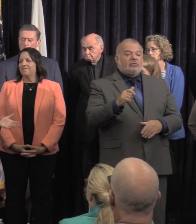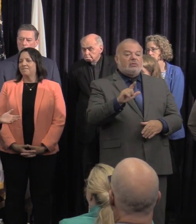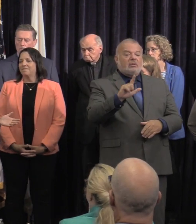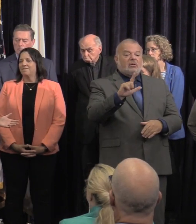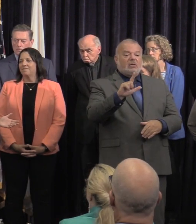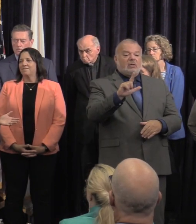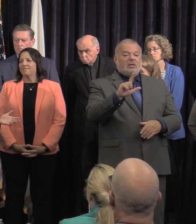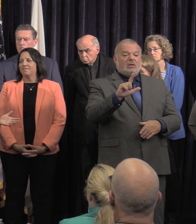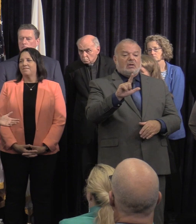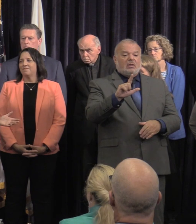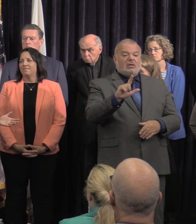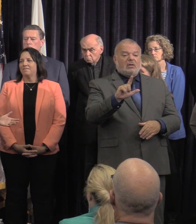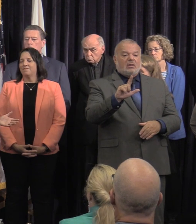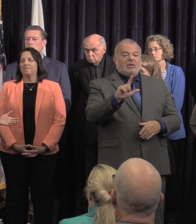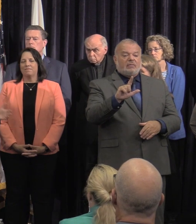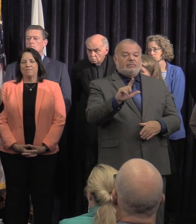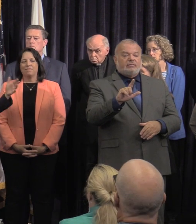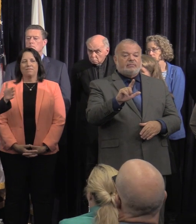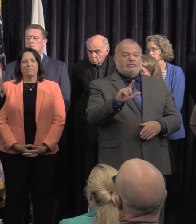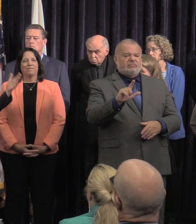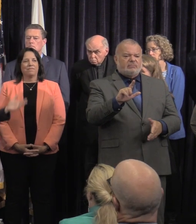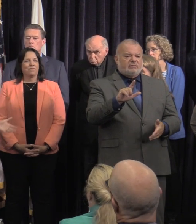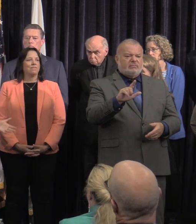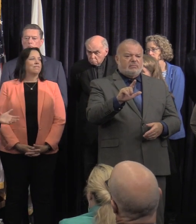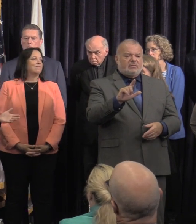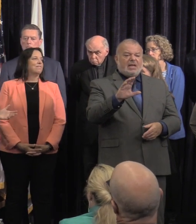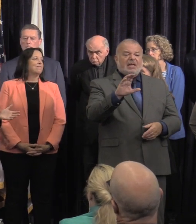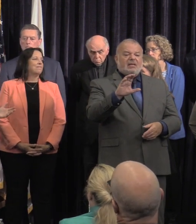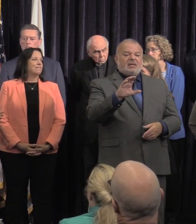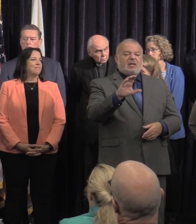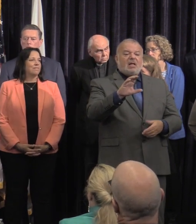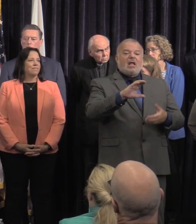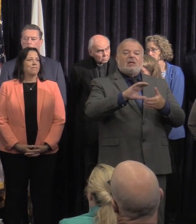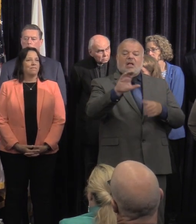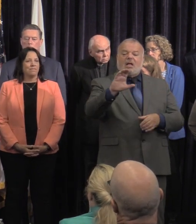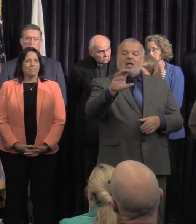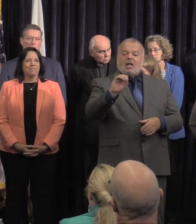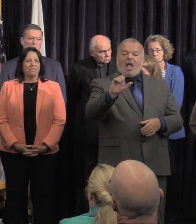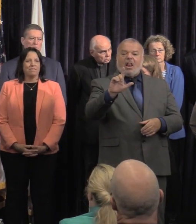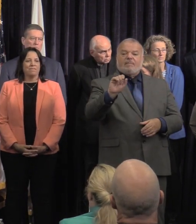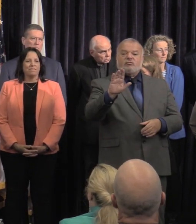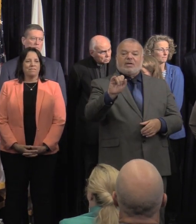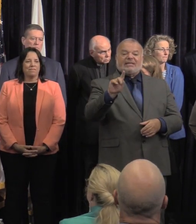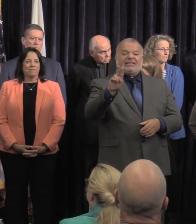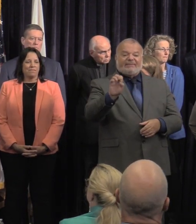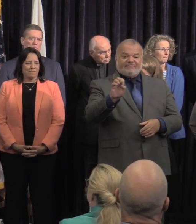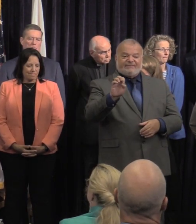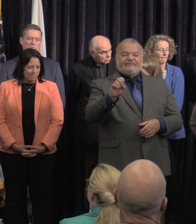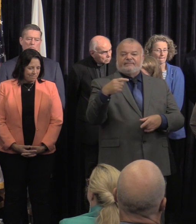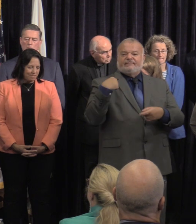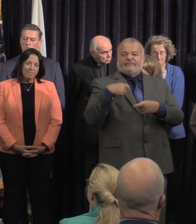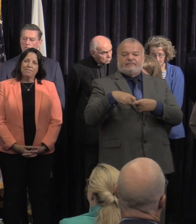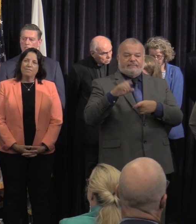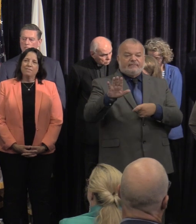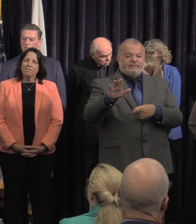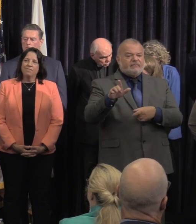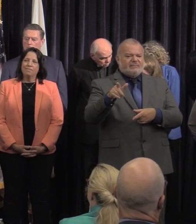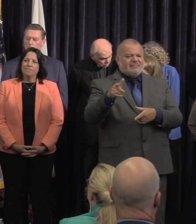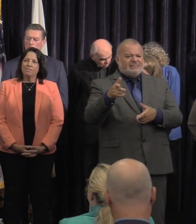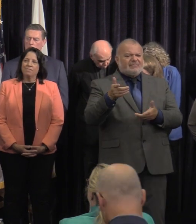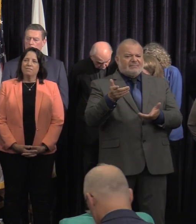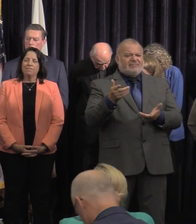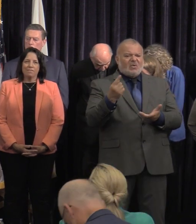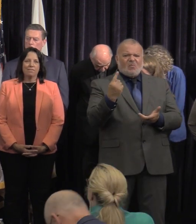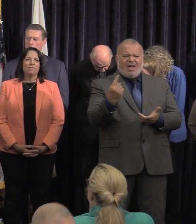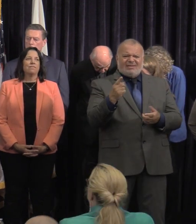are hearing today is that they can't, we can't go it alone. So The reminder is to visit